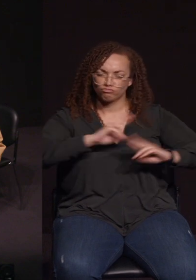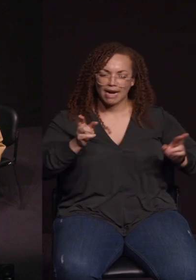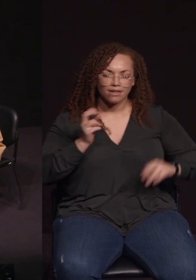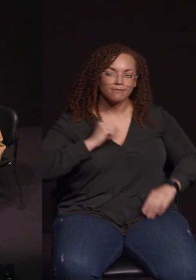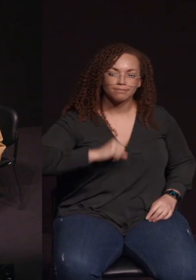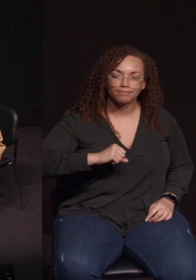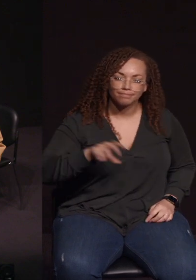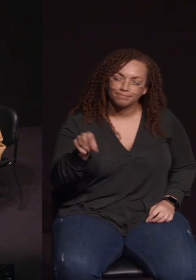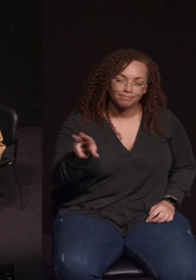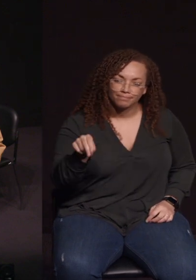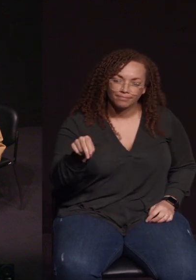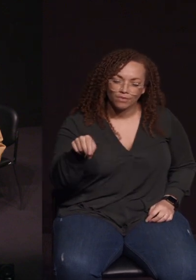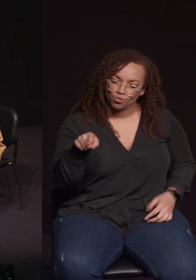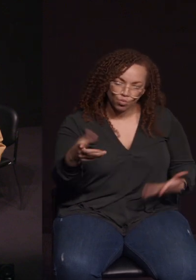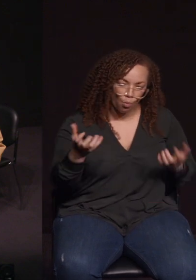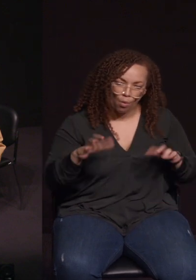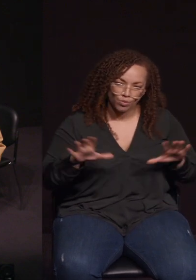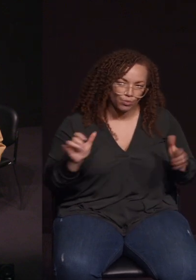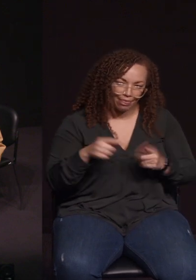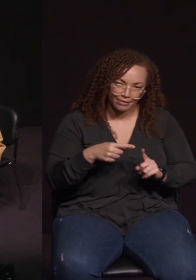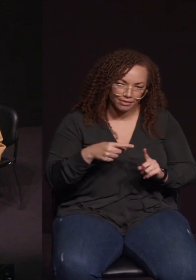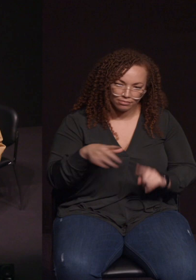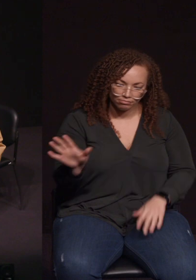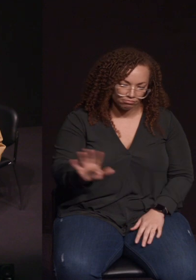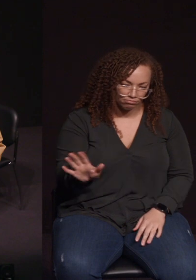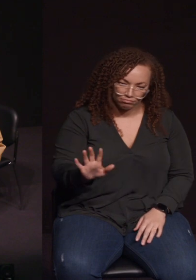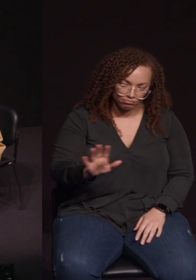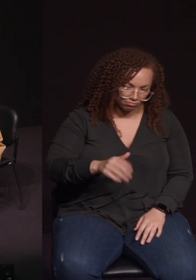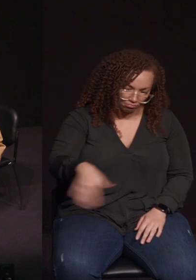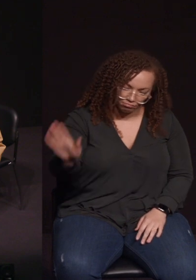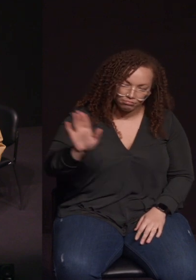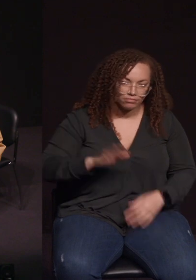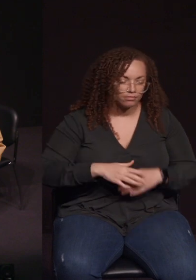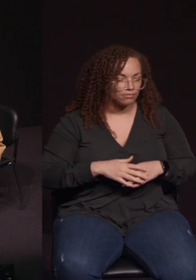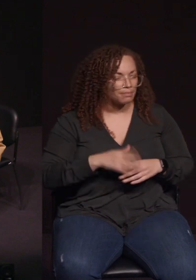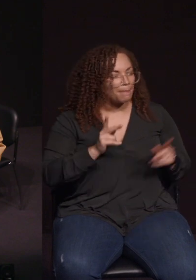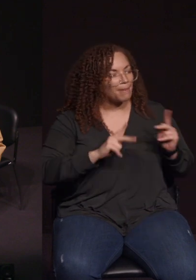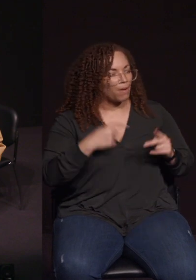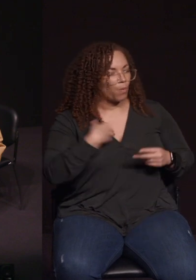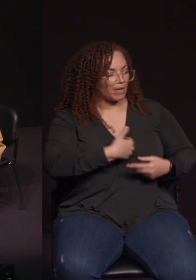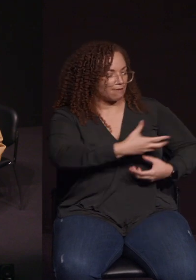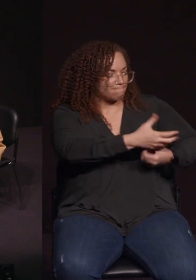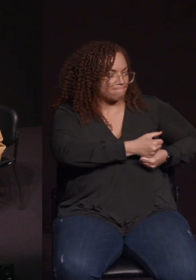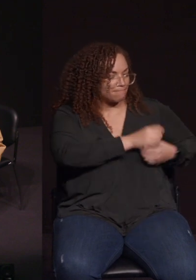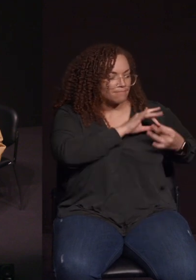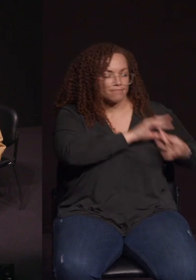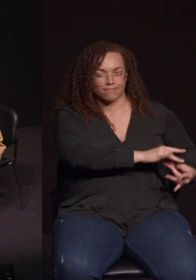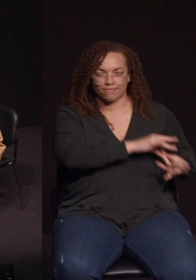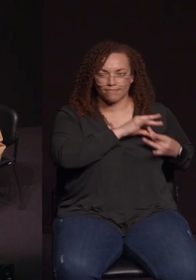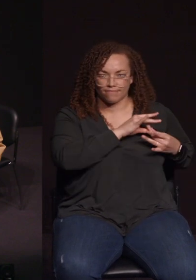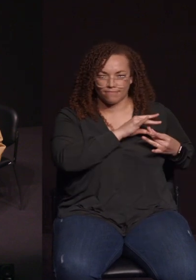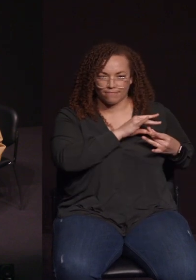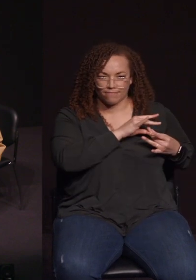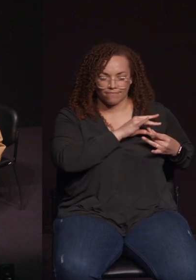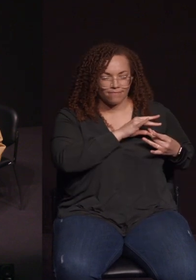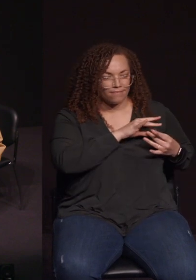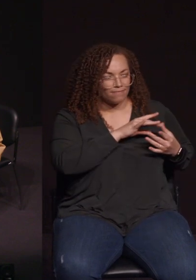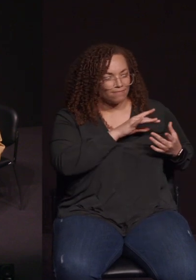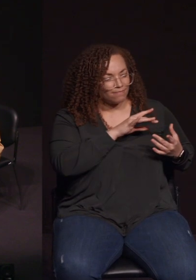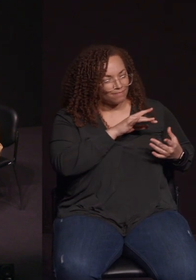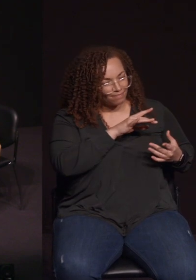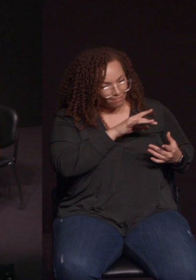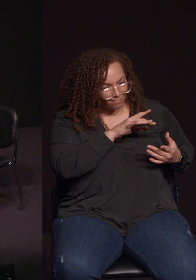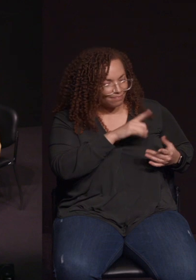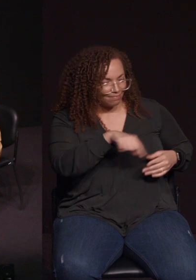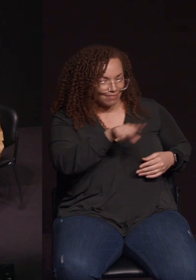you want to go down. It's people that we trust who end up being the ones, you know what I'm saying, that hurt us. So it's